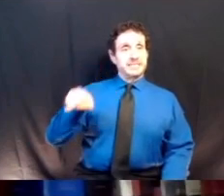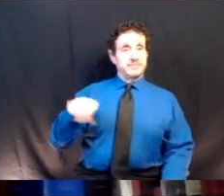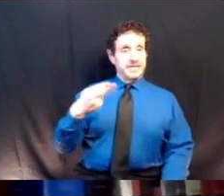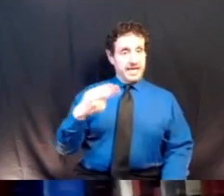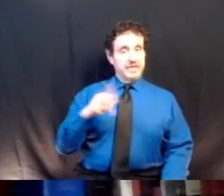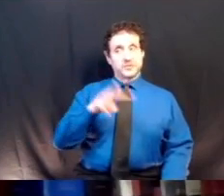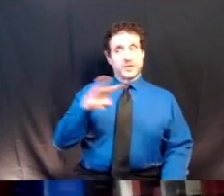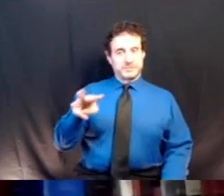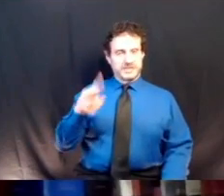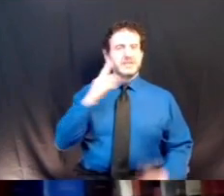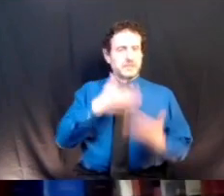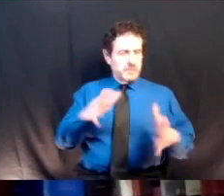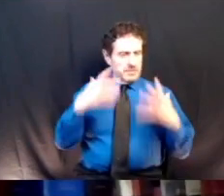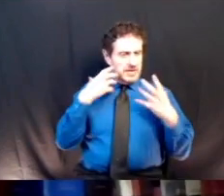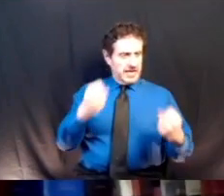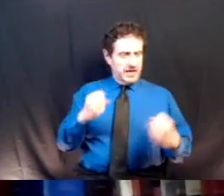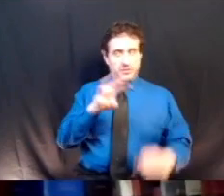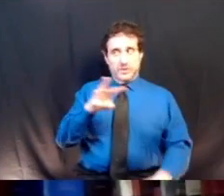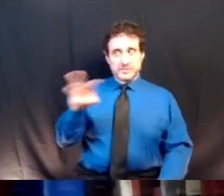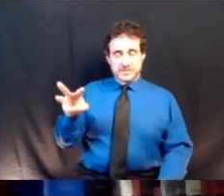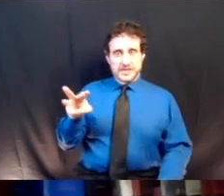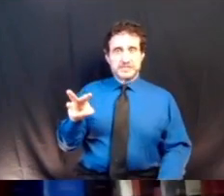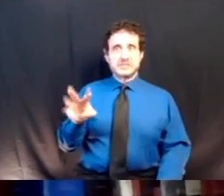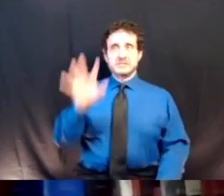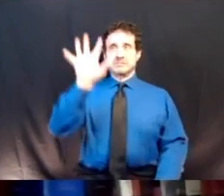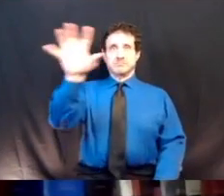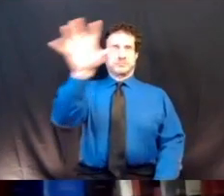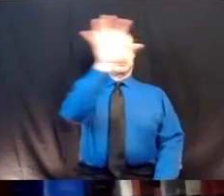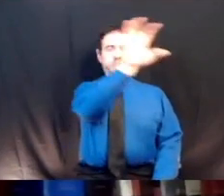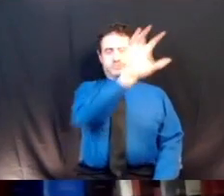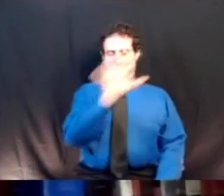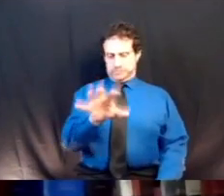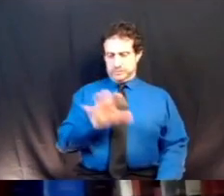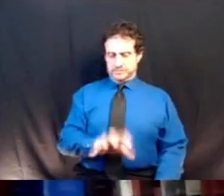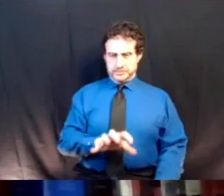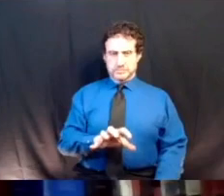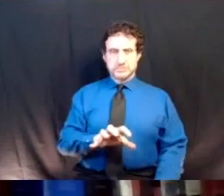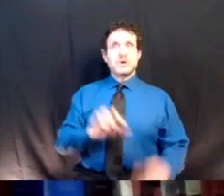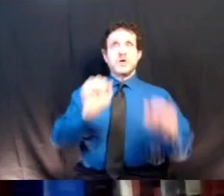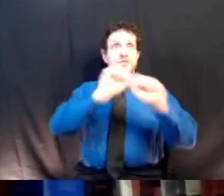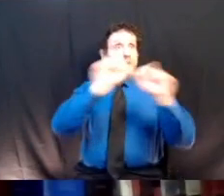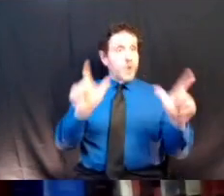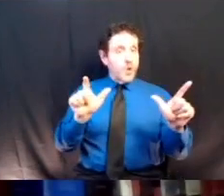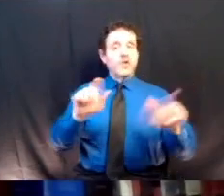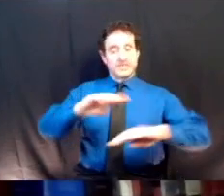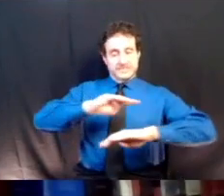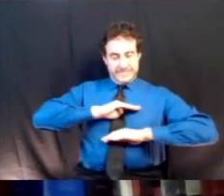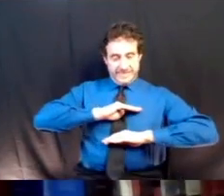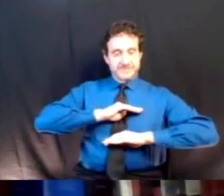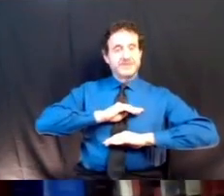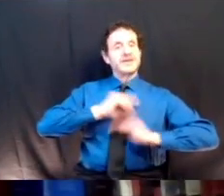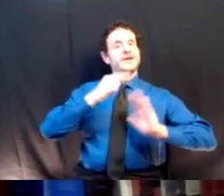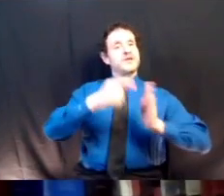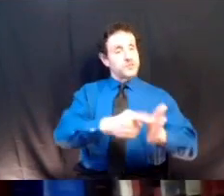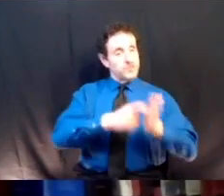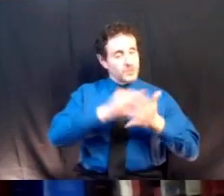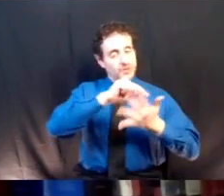today, all regions are currently meeting the state's metrics to move to the next phase of reopening May